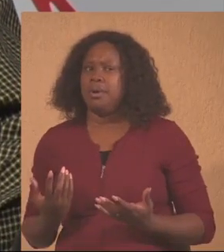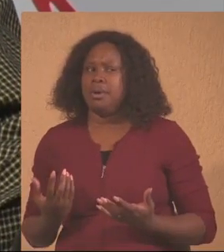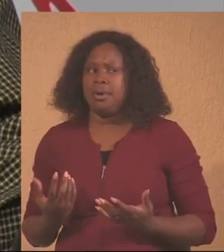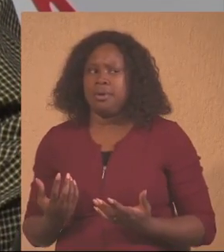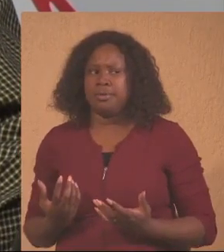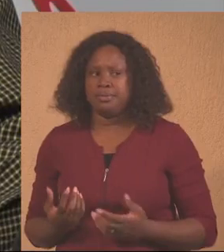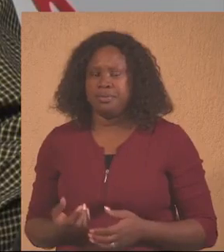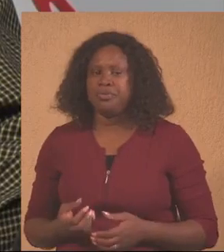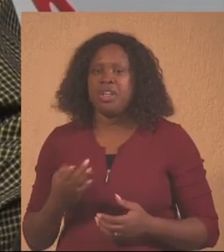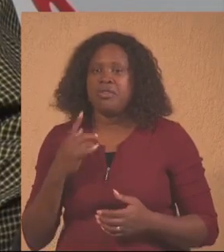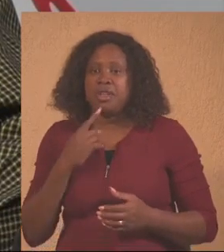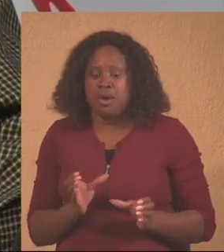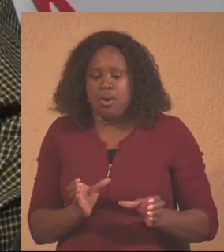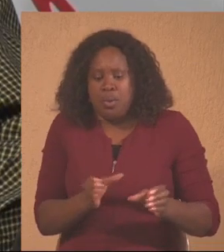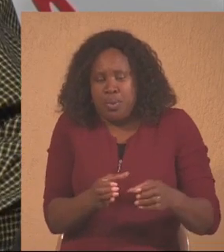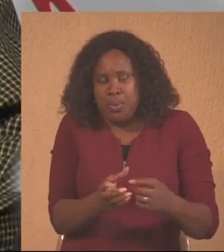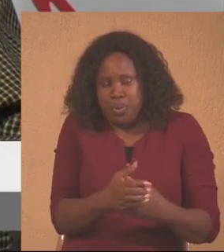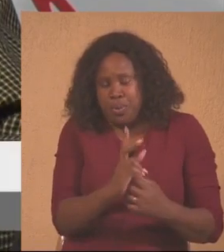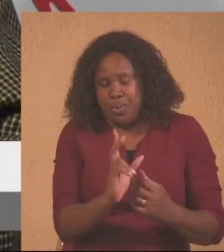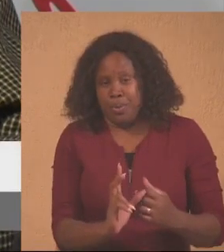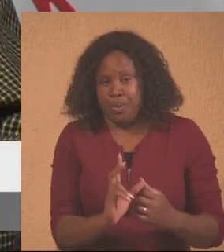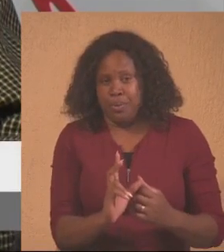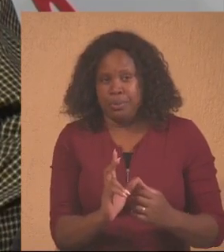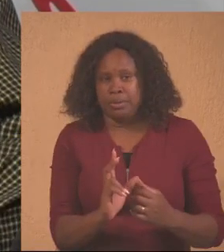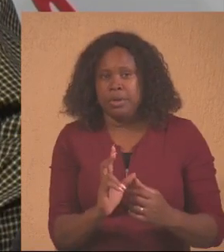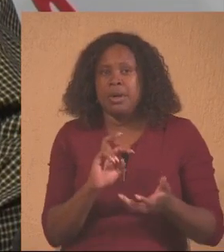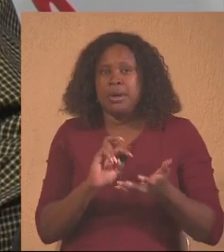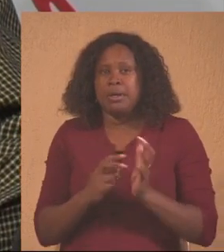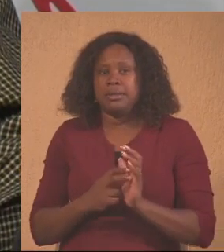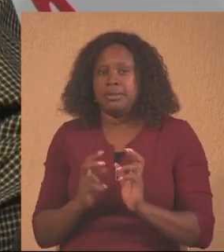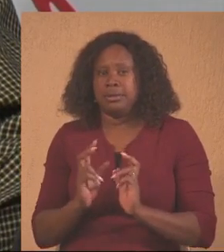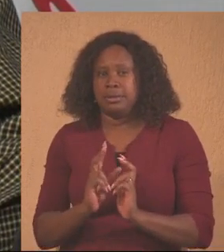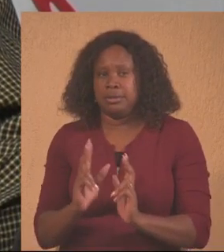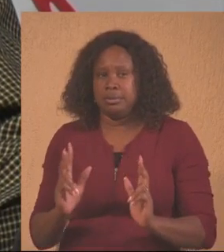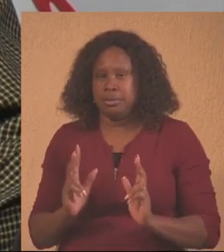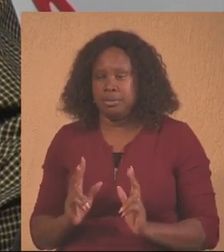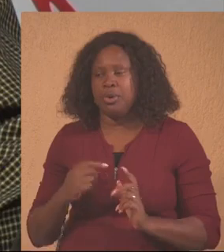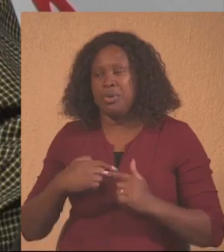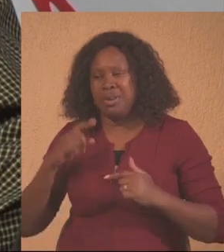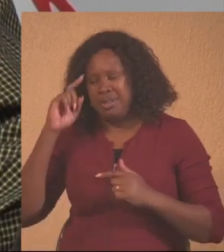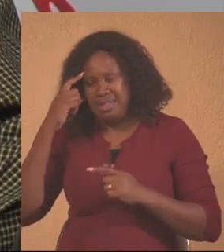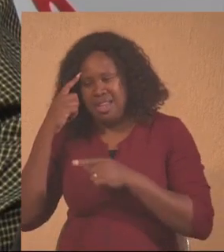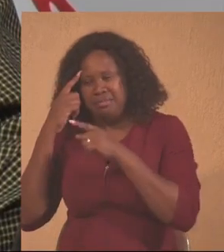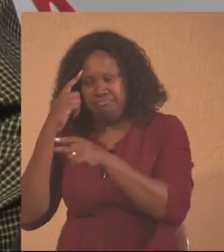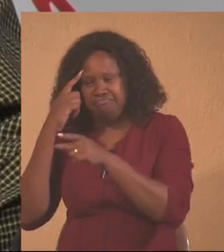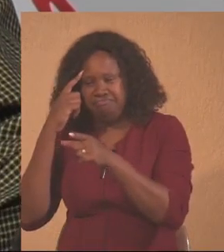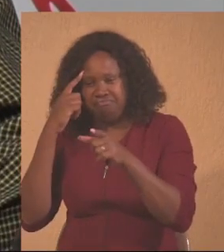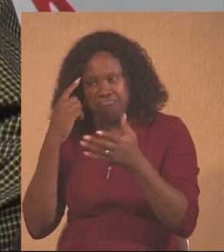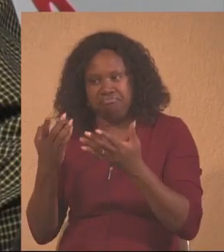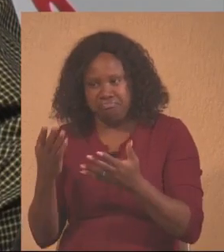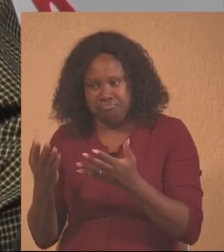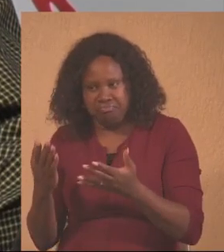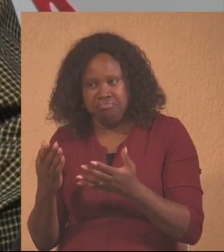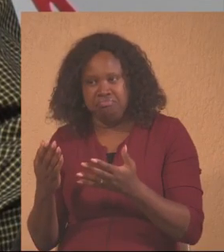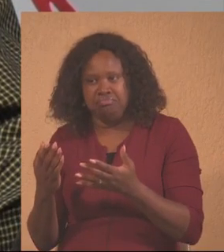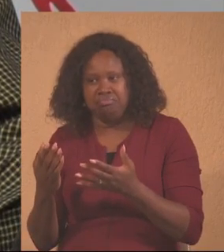When we say quarantine people, are people that we suspect, or people that are